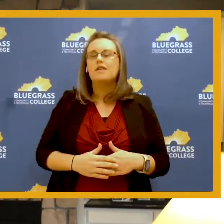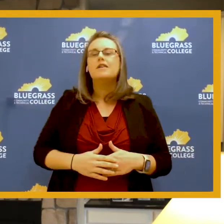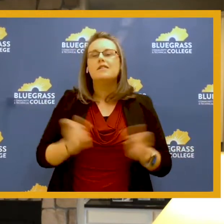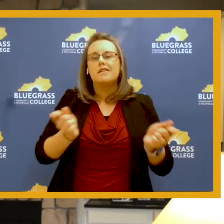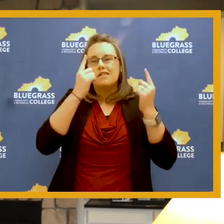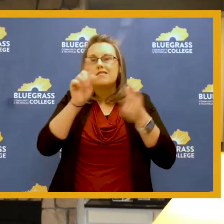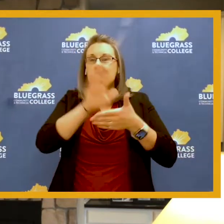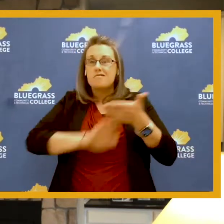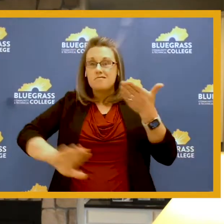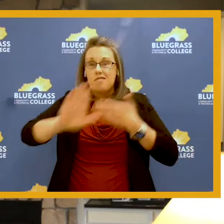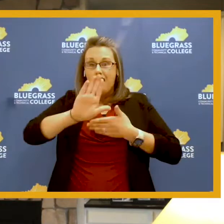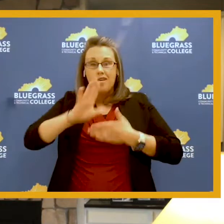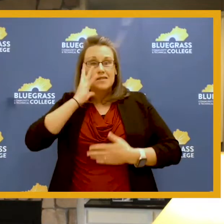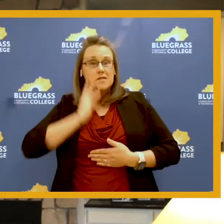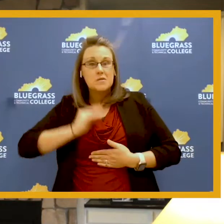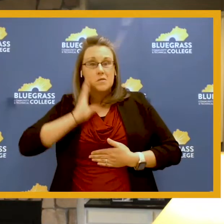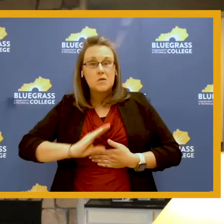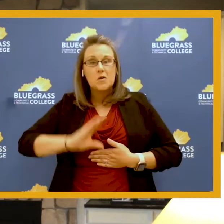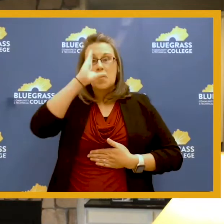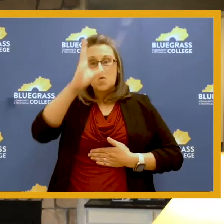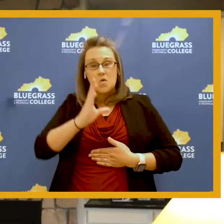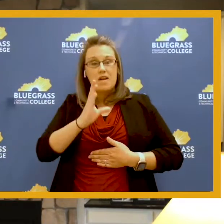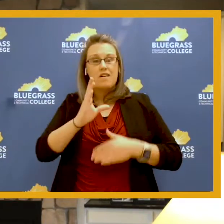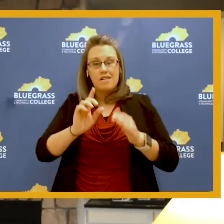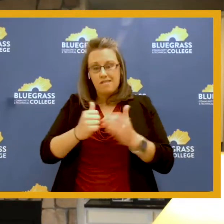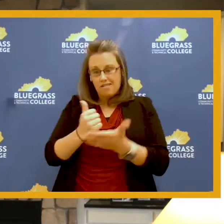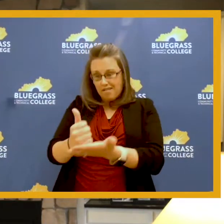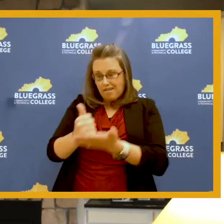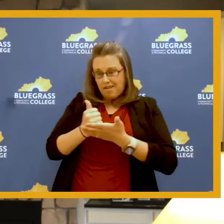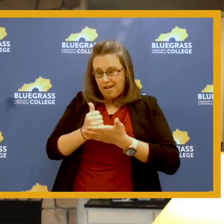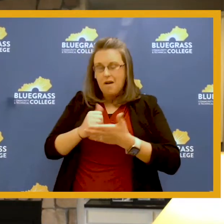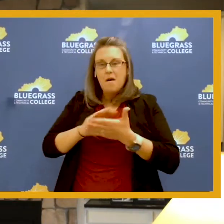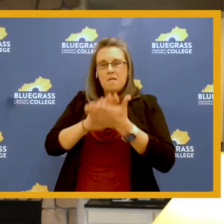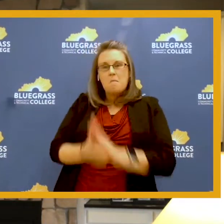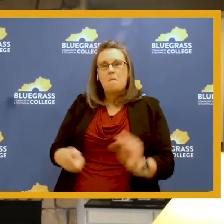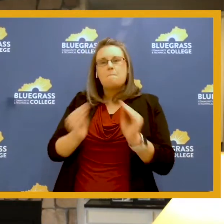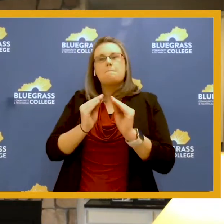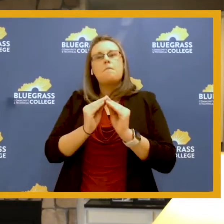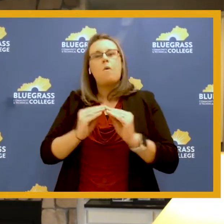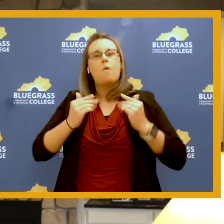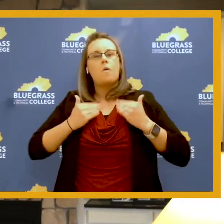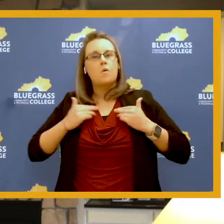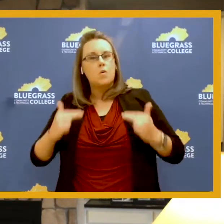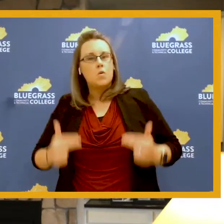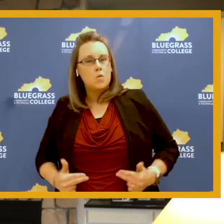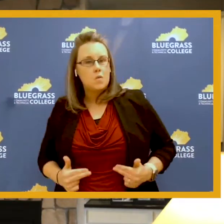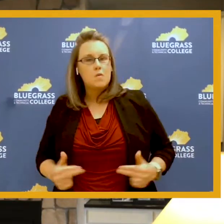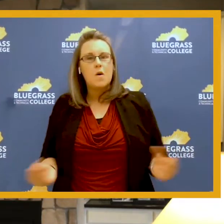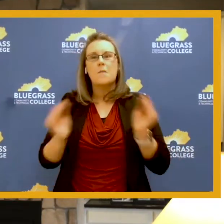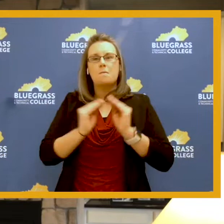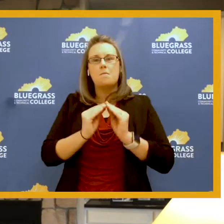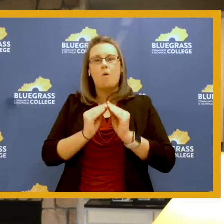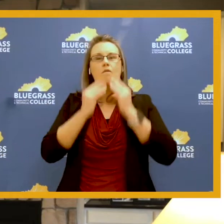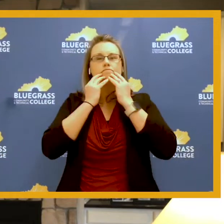college instilled in you is a part of what makes you more human and makes you more valuable to the